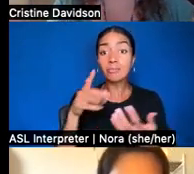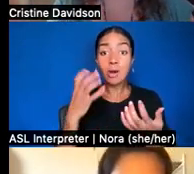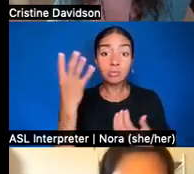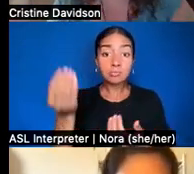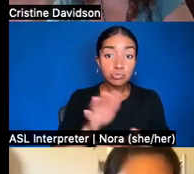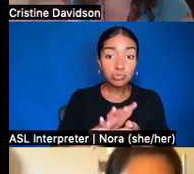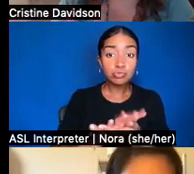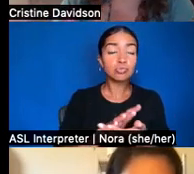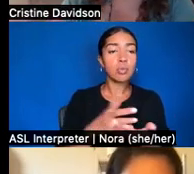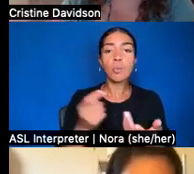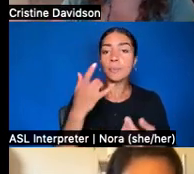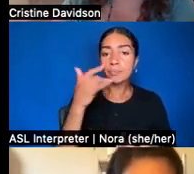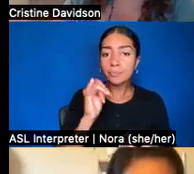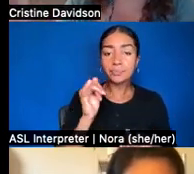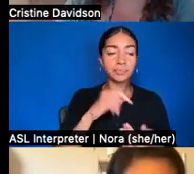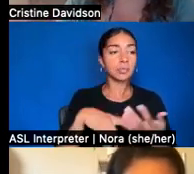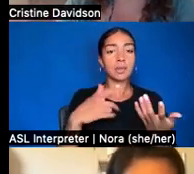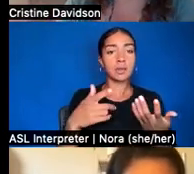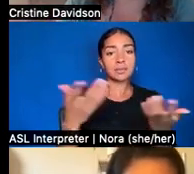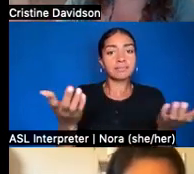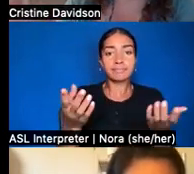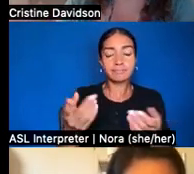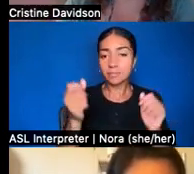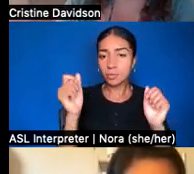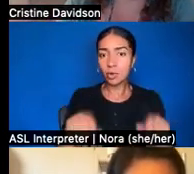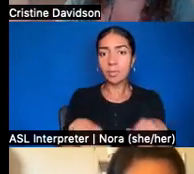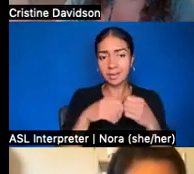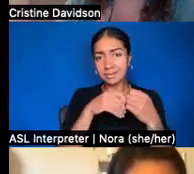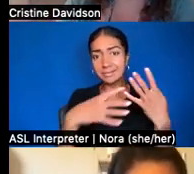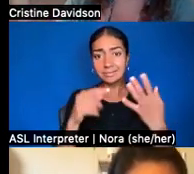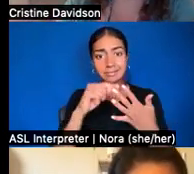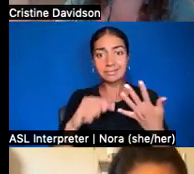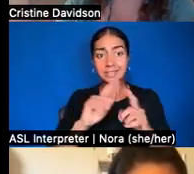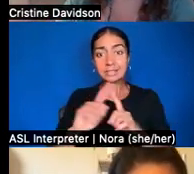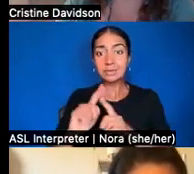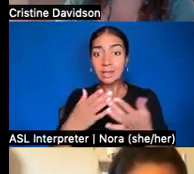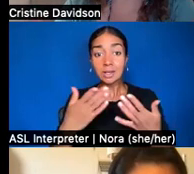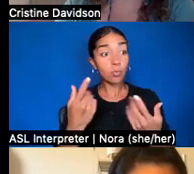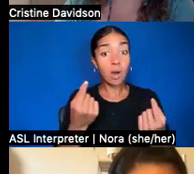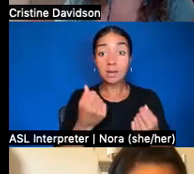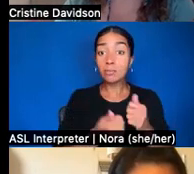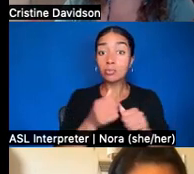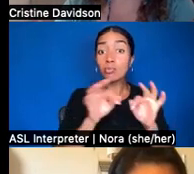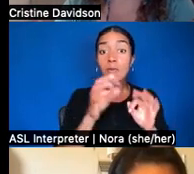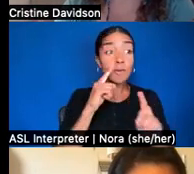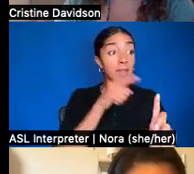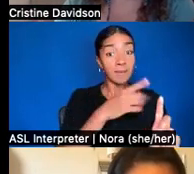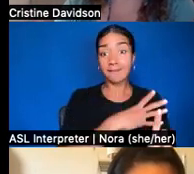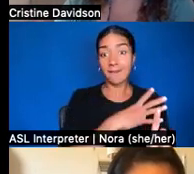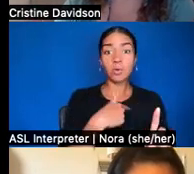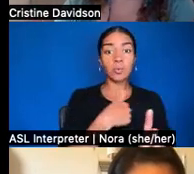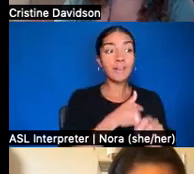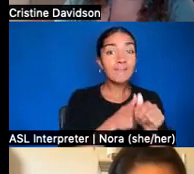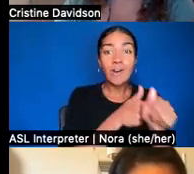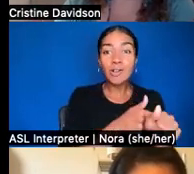number of things that are going to be meaningful to them, we would follow their lead, right? And then that implementation.